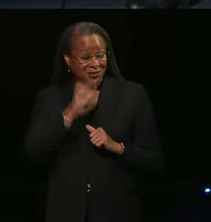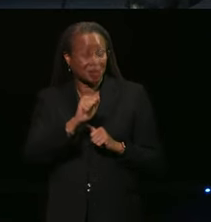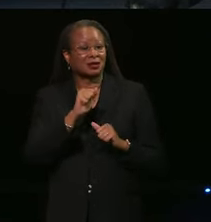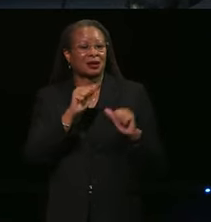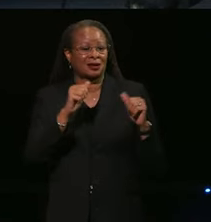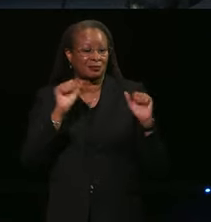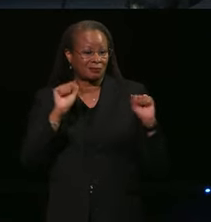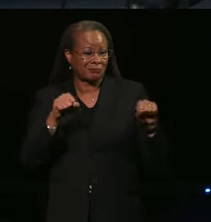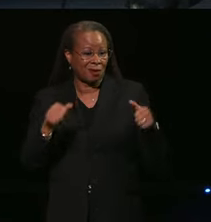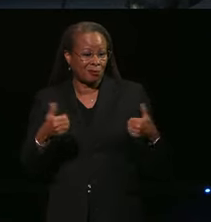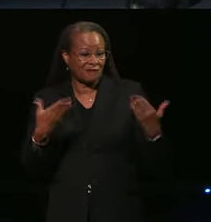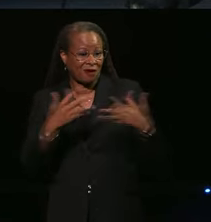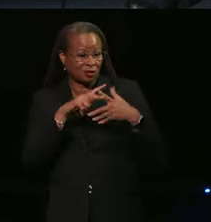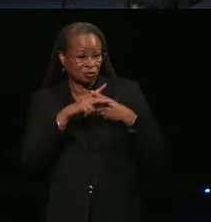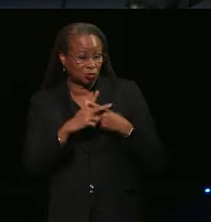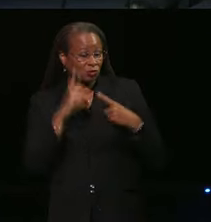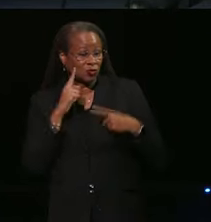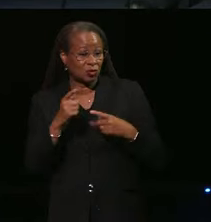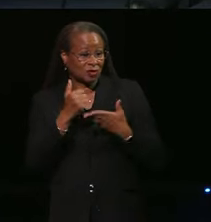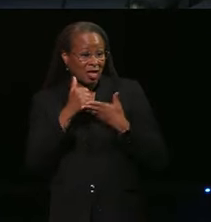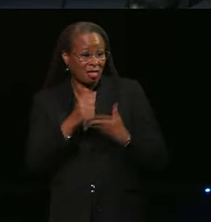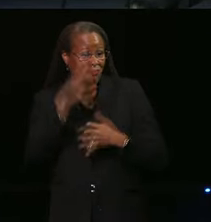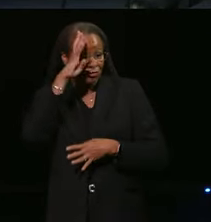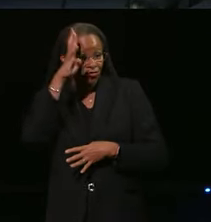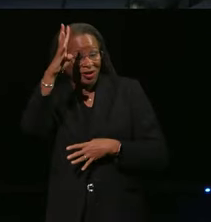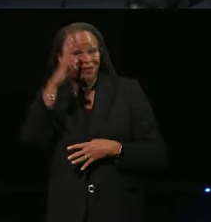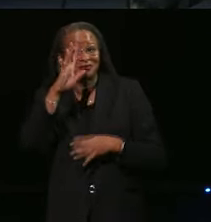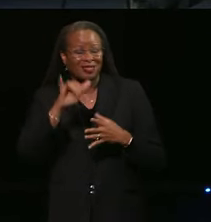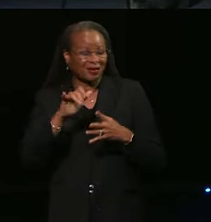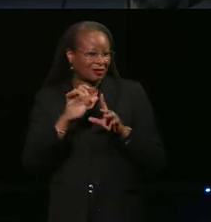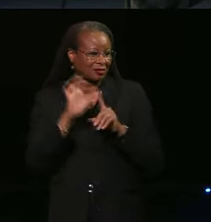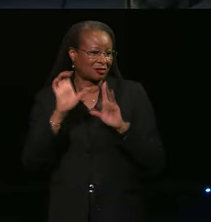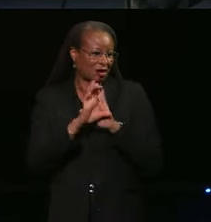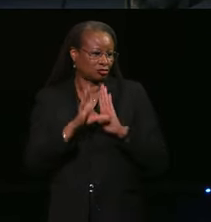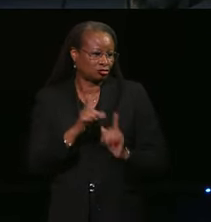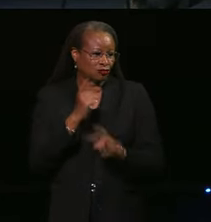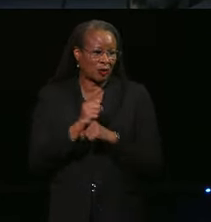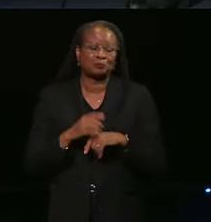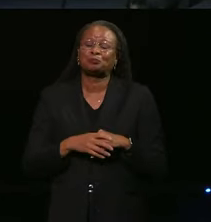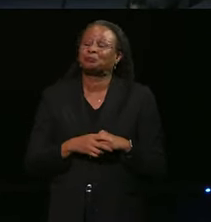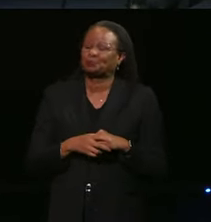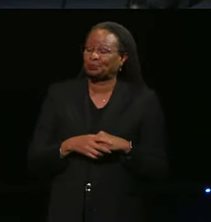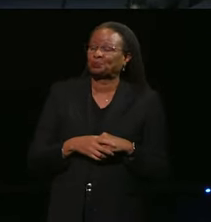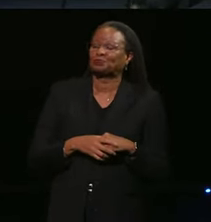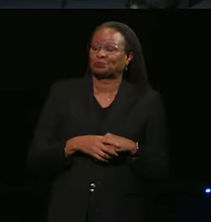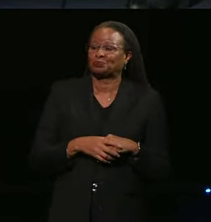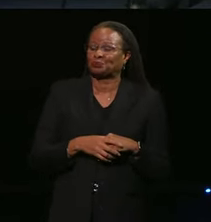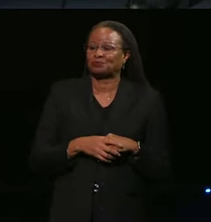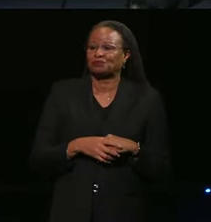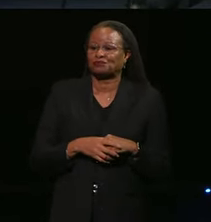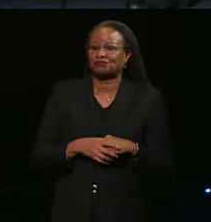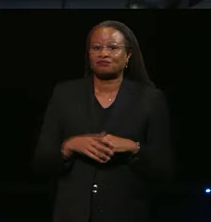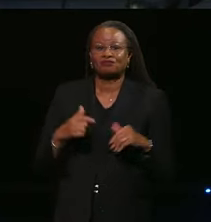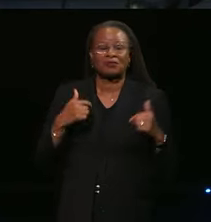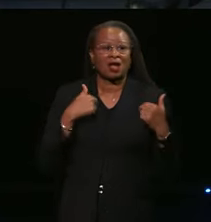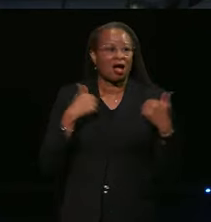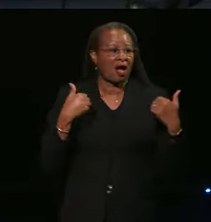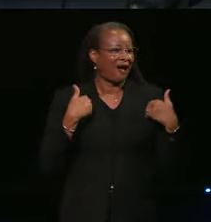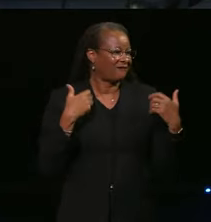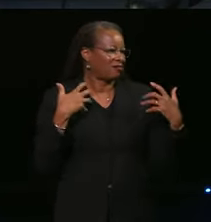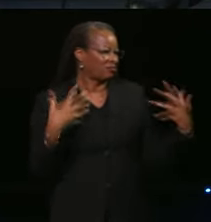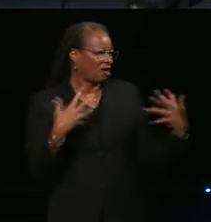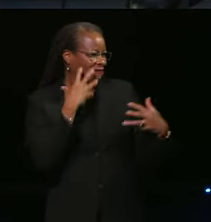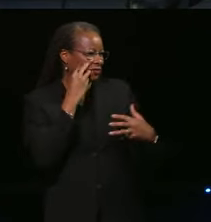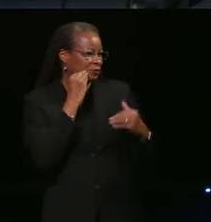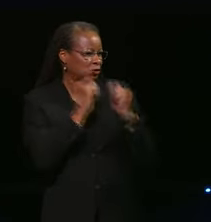to provide those tools for you to help create the character? Yeah, well, I have a lot of experience with